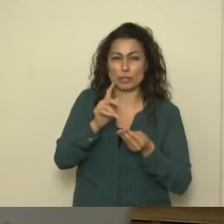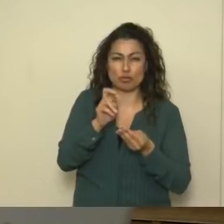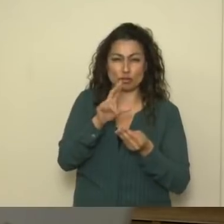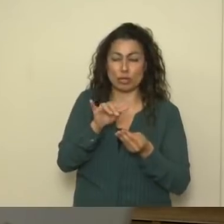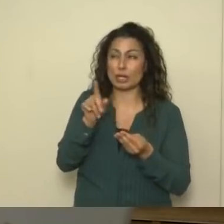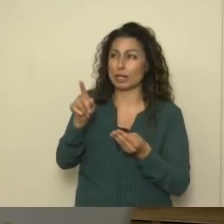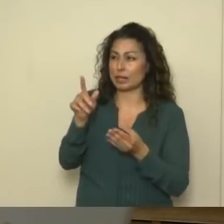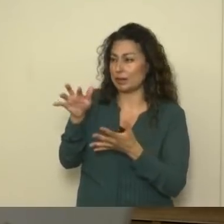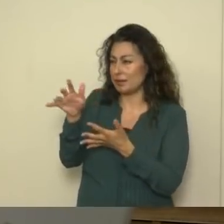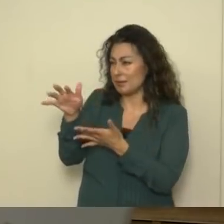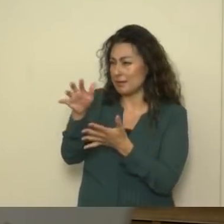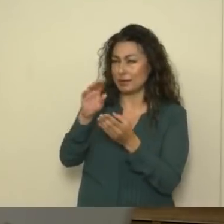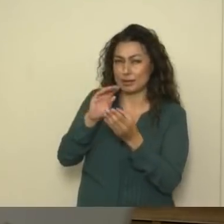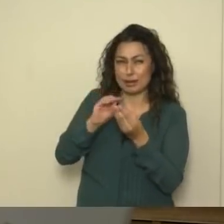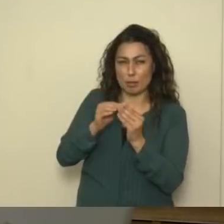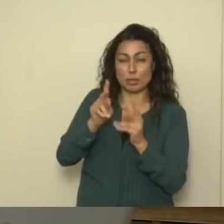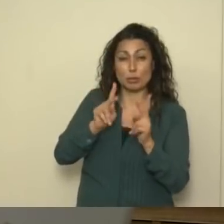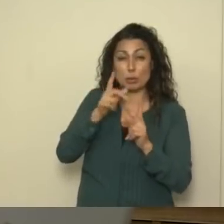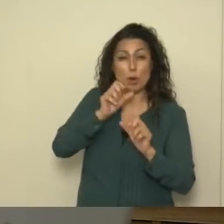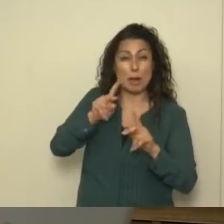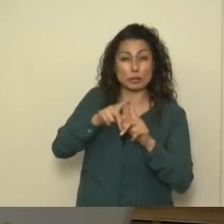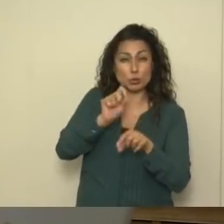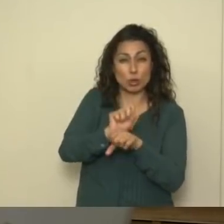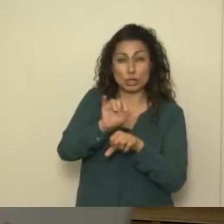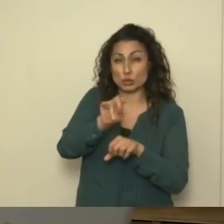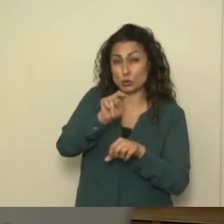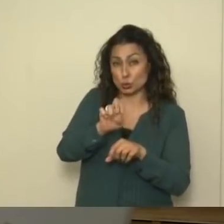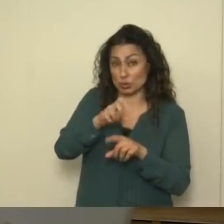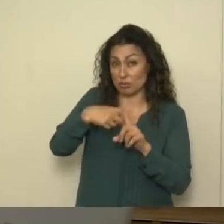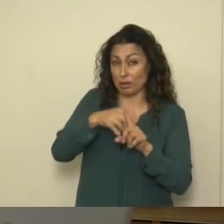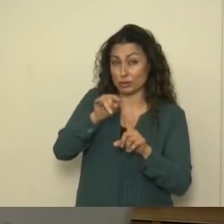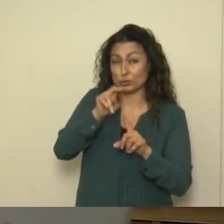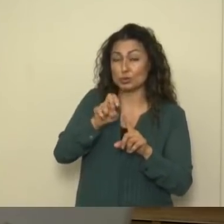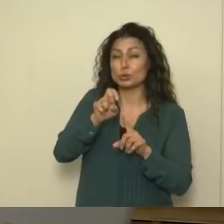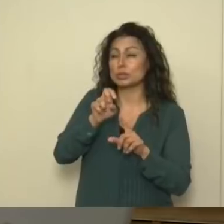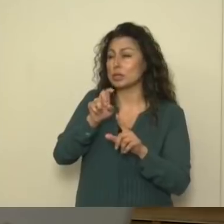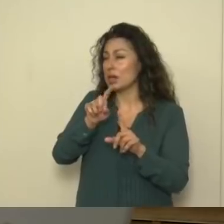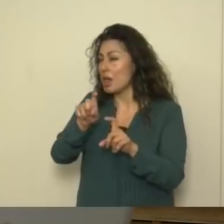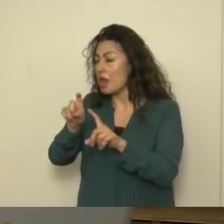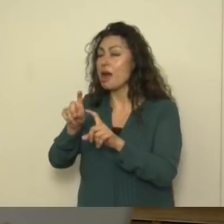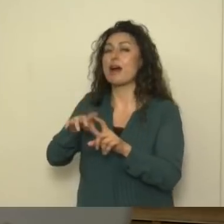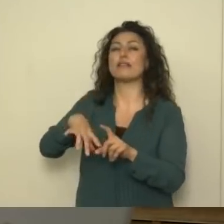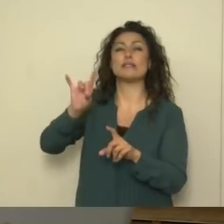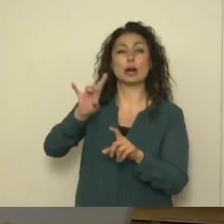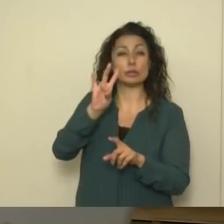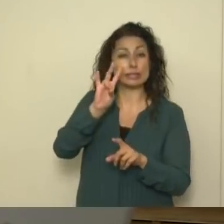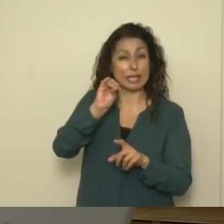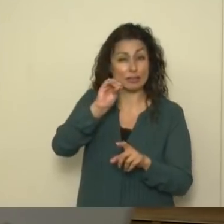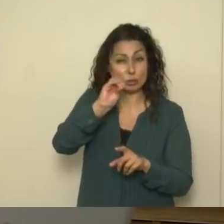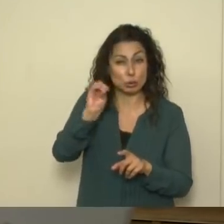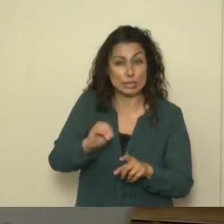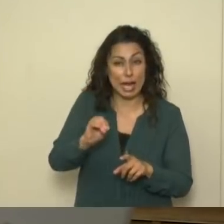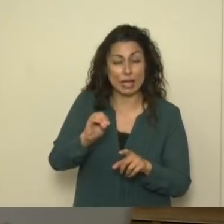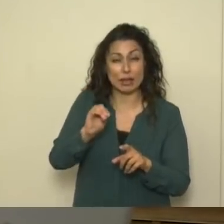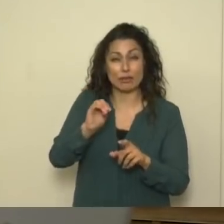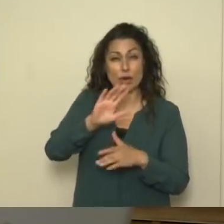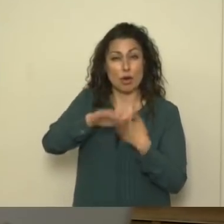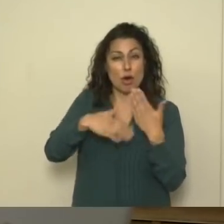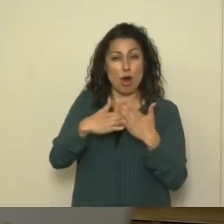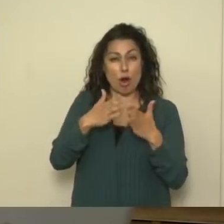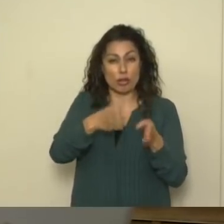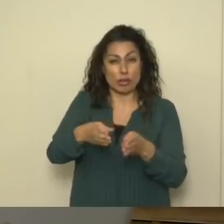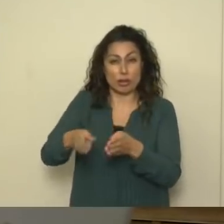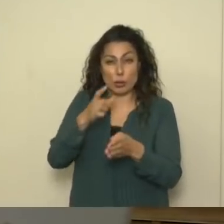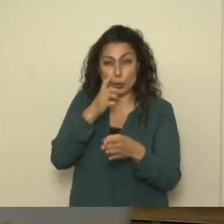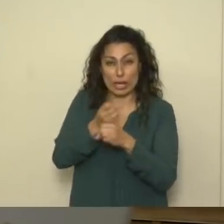numbers of the people who went back to work in June across the United States and found that 70% of all the folks that